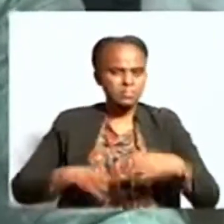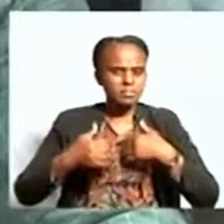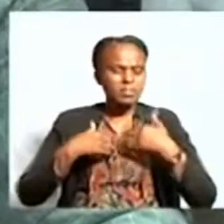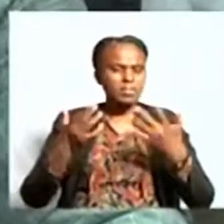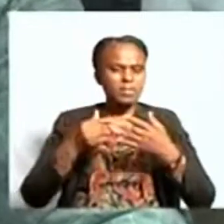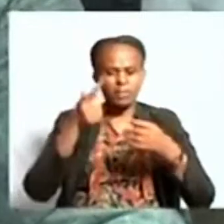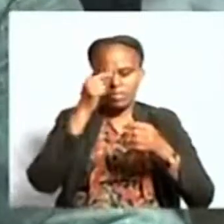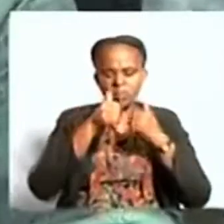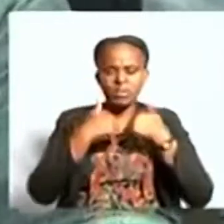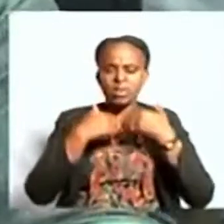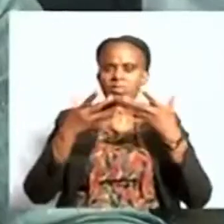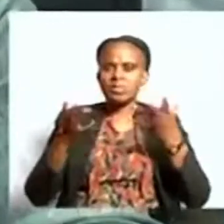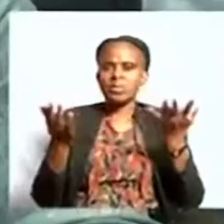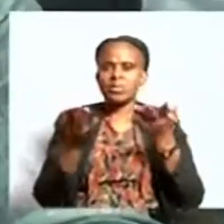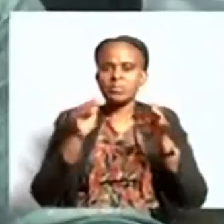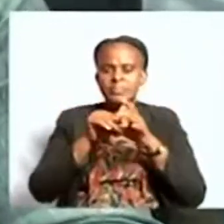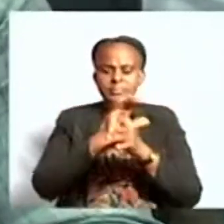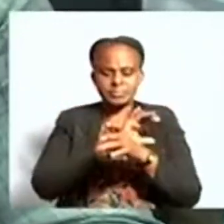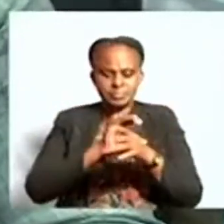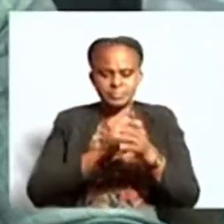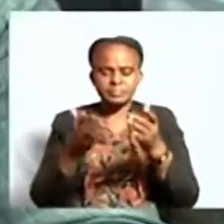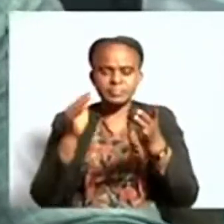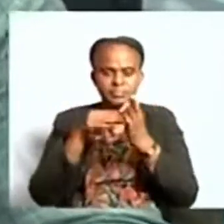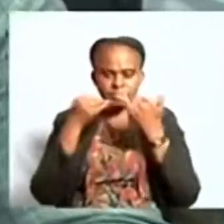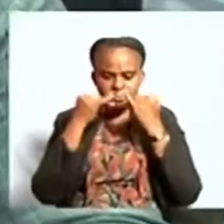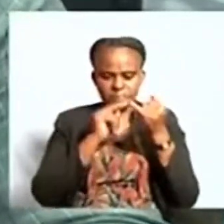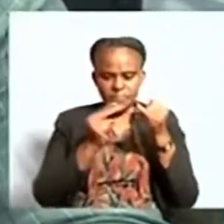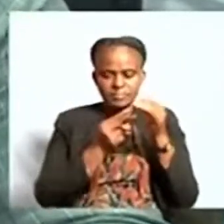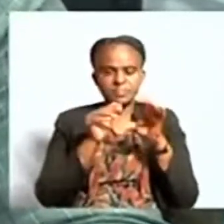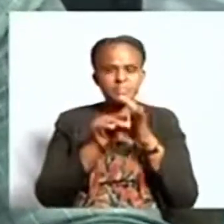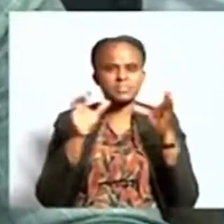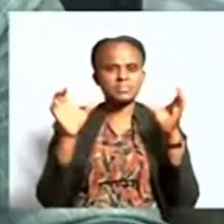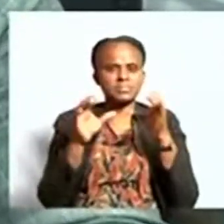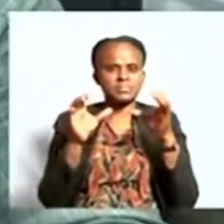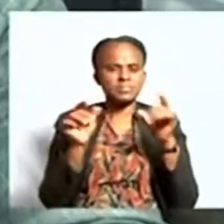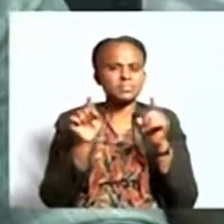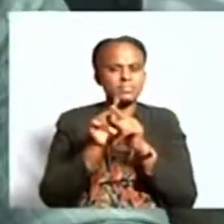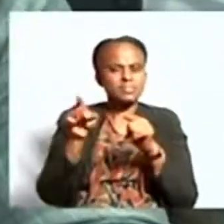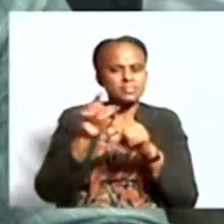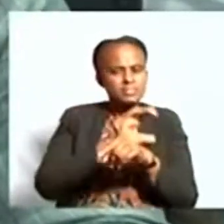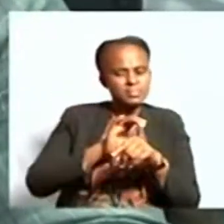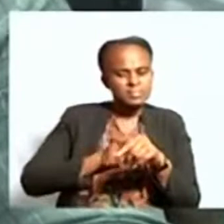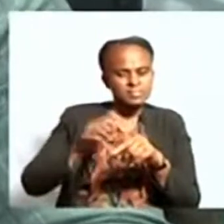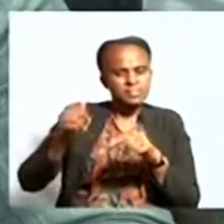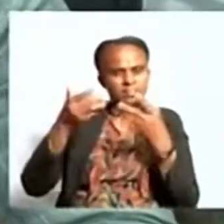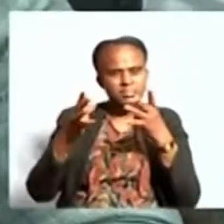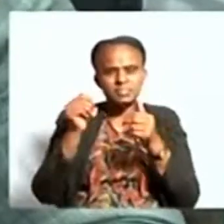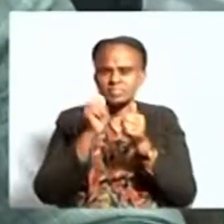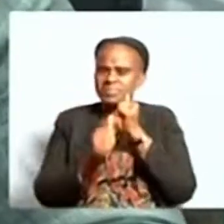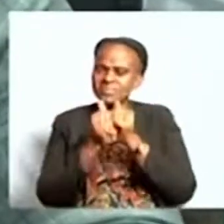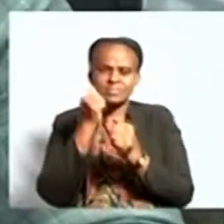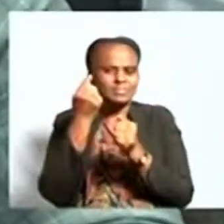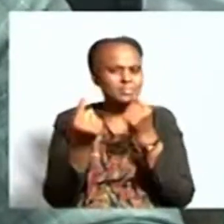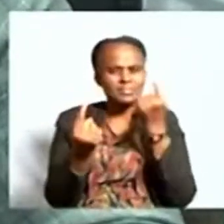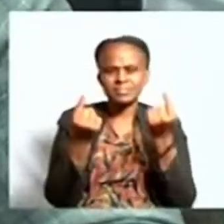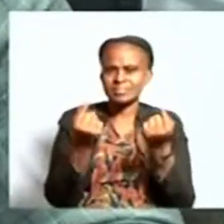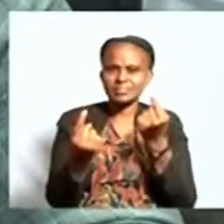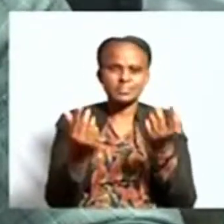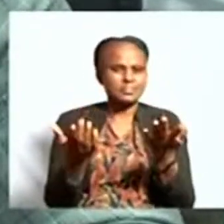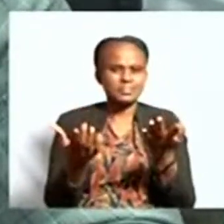loss on the side of the company. And again, he's informing this committee that actually the company is the one that lost. So which is which?